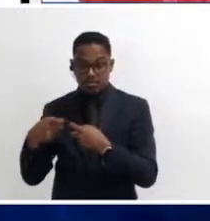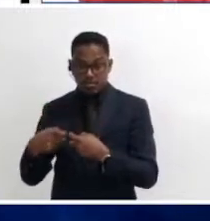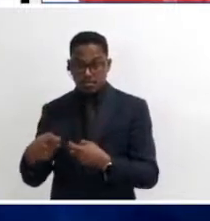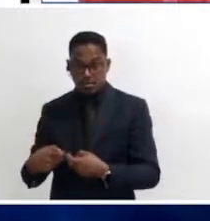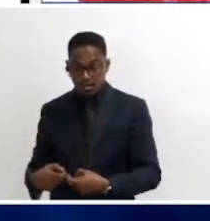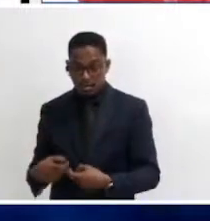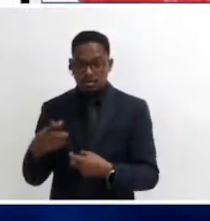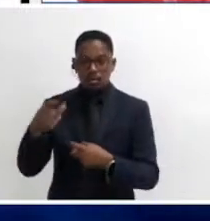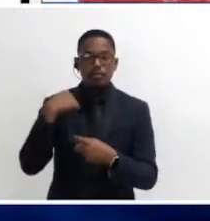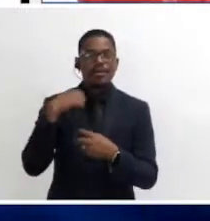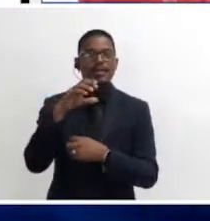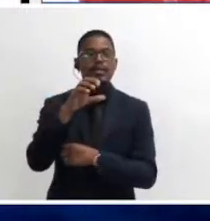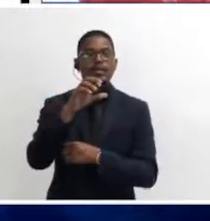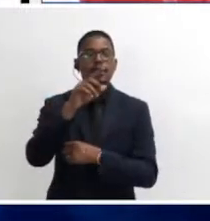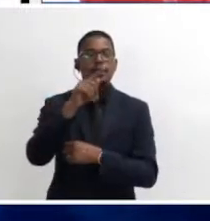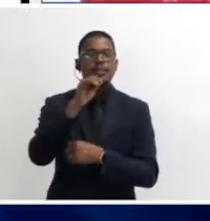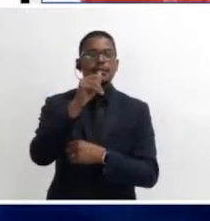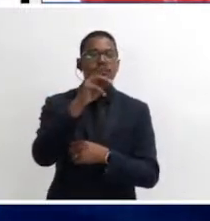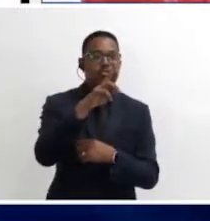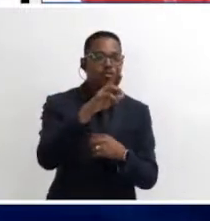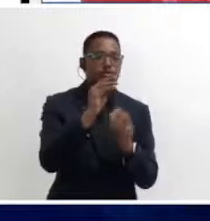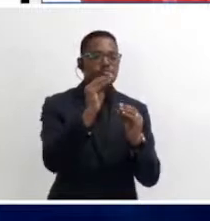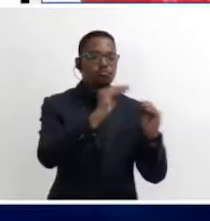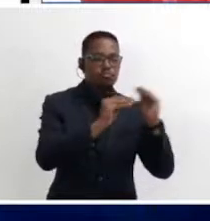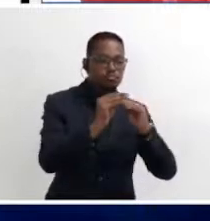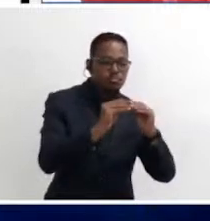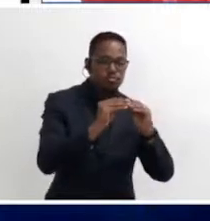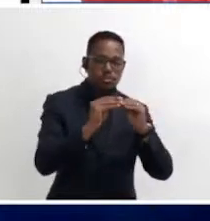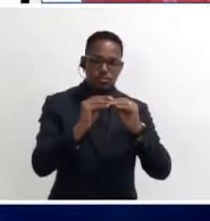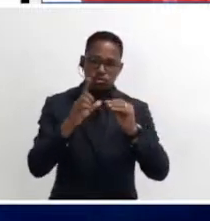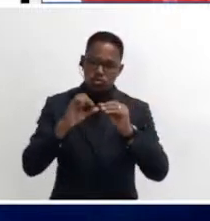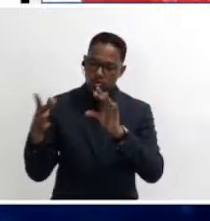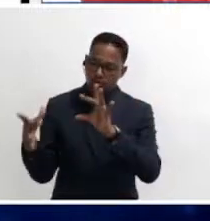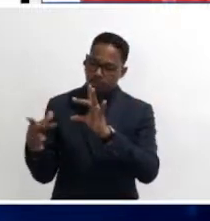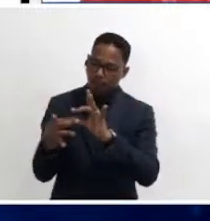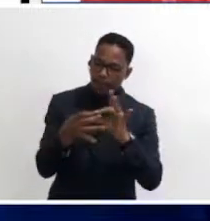then the interconnects that are on top of the transistors.